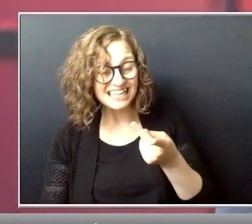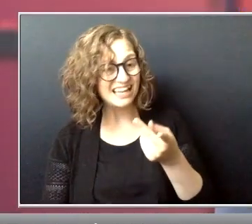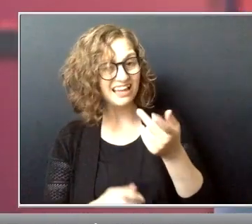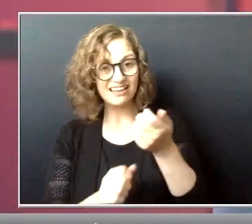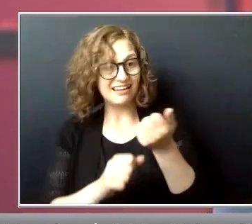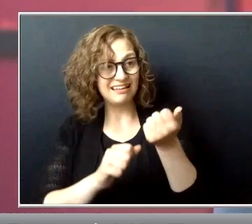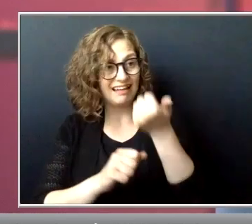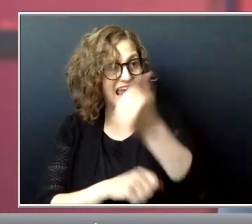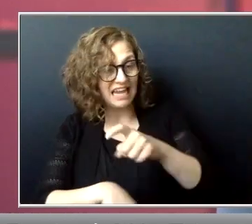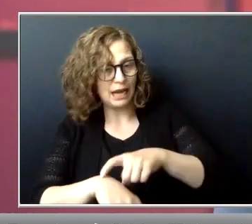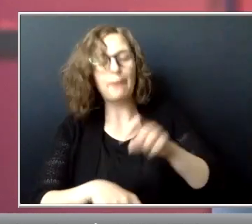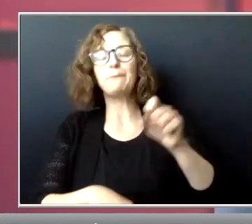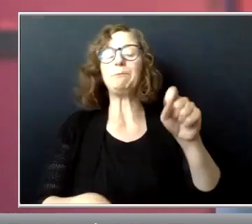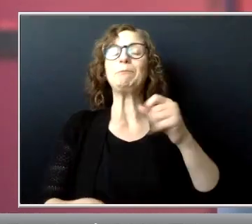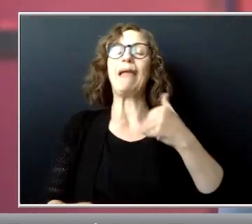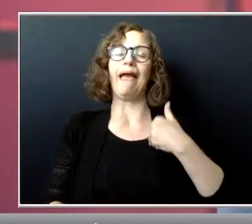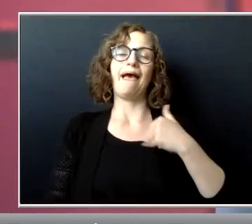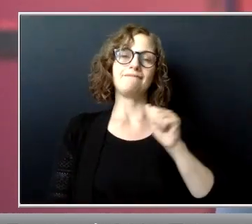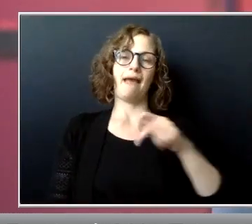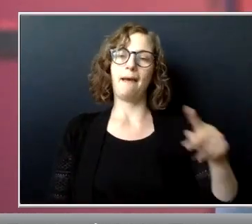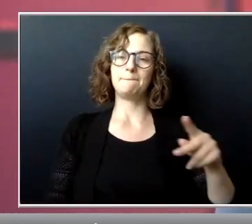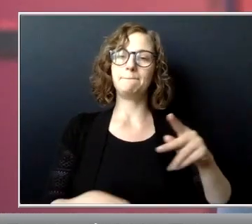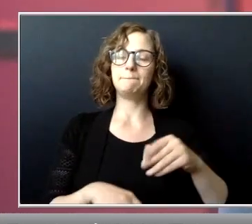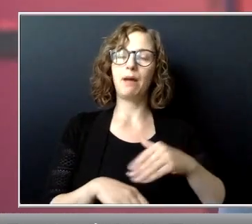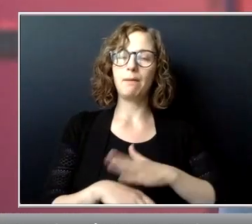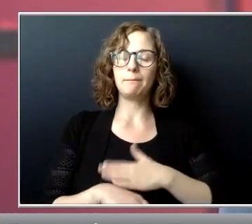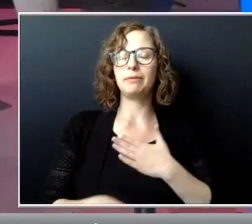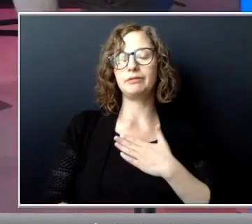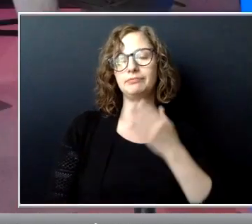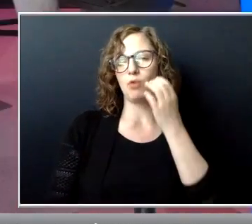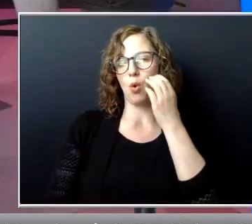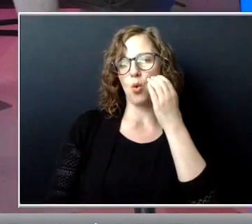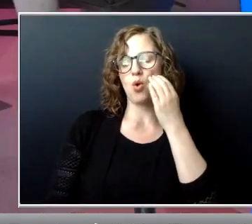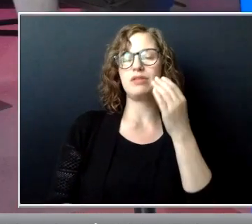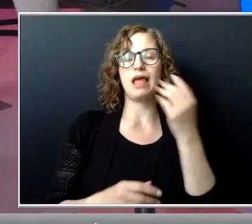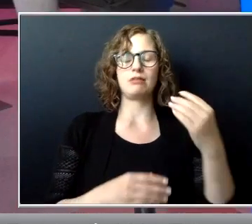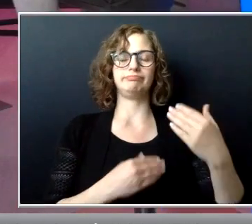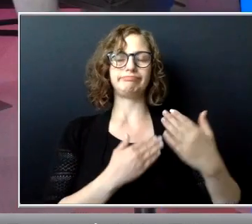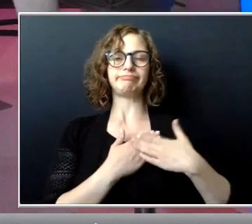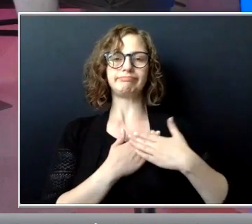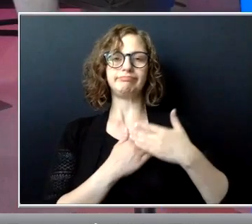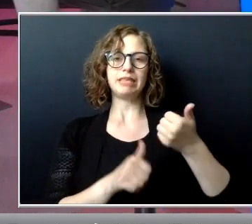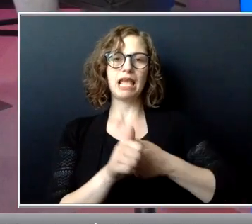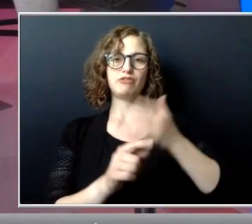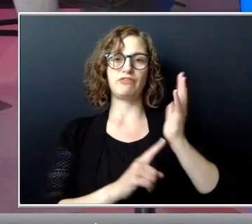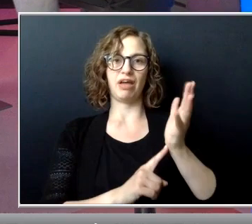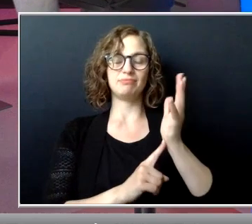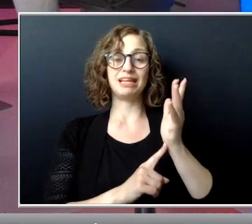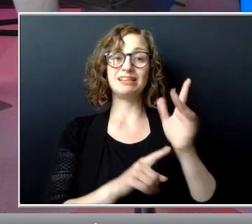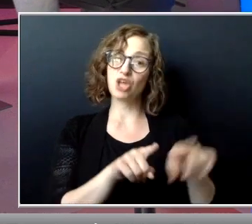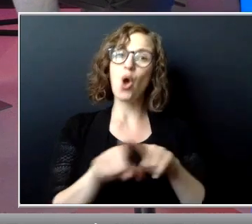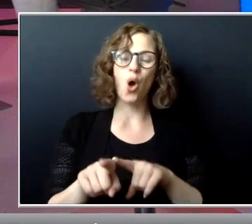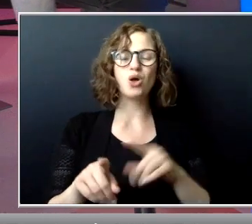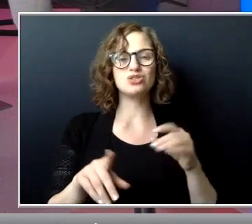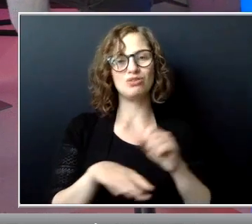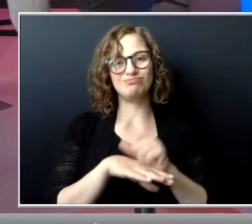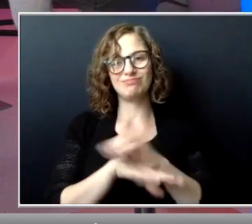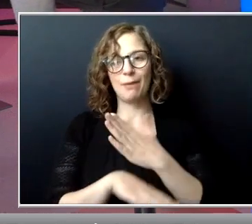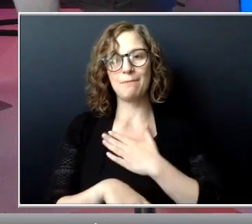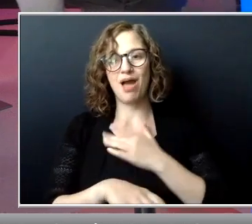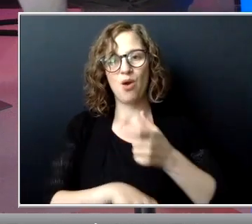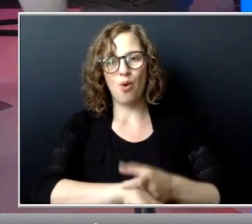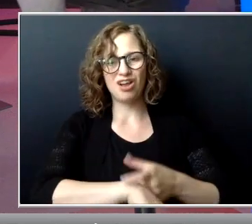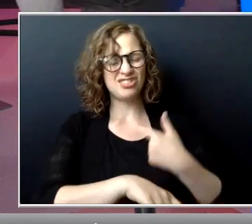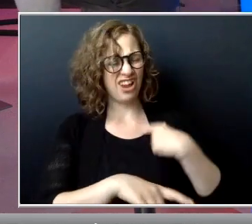me every 5 minutes, and then it also reads to my watch. So I can't imagine getting any alert every 5 minutes. Yeah. Does it